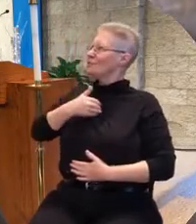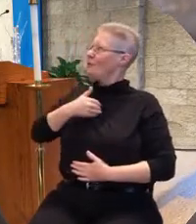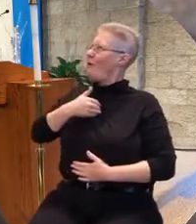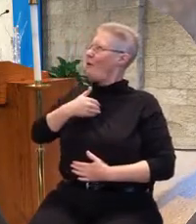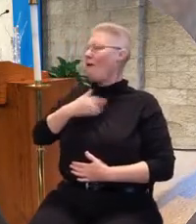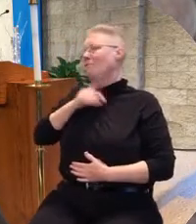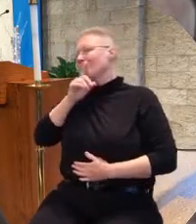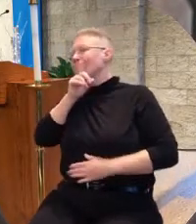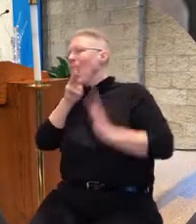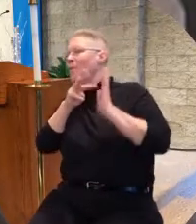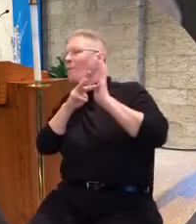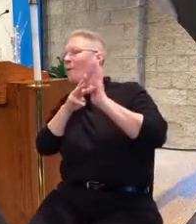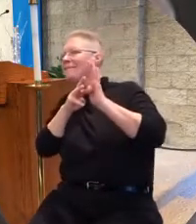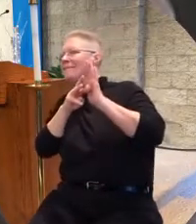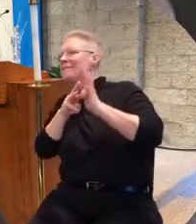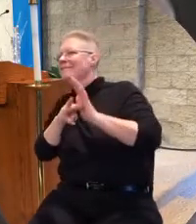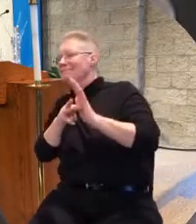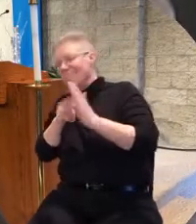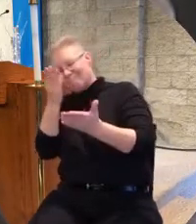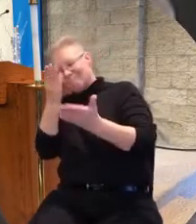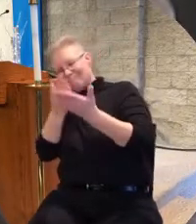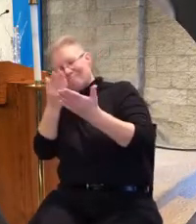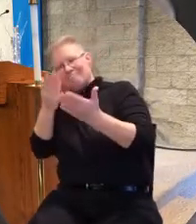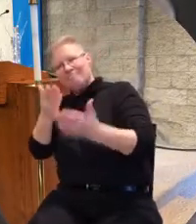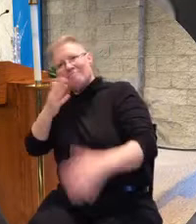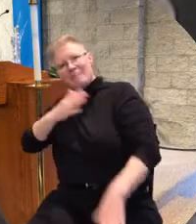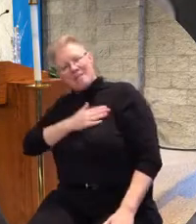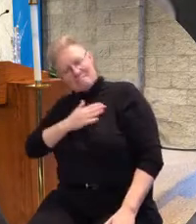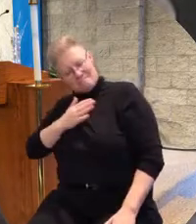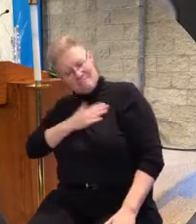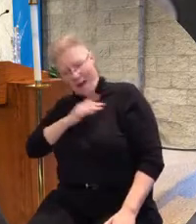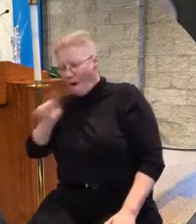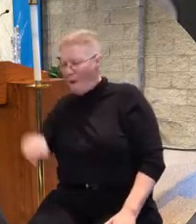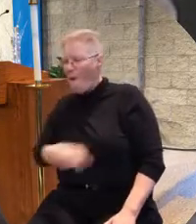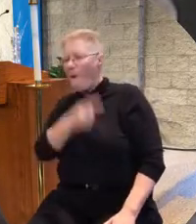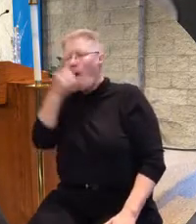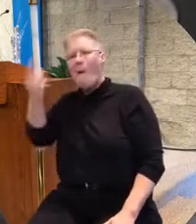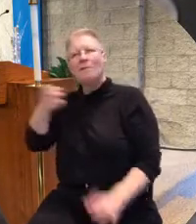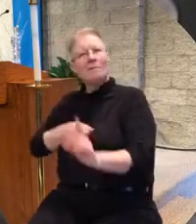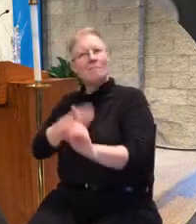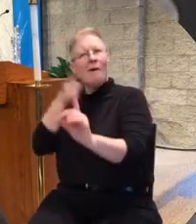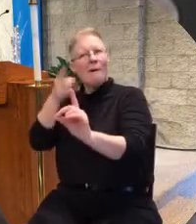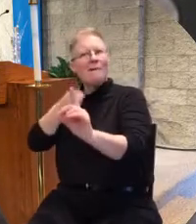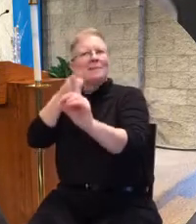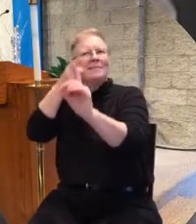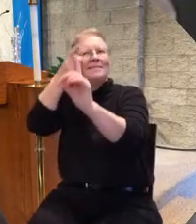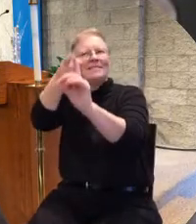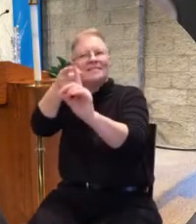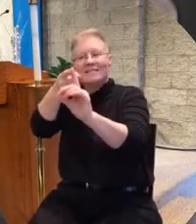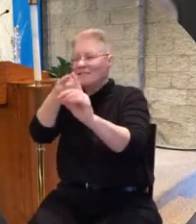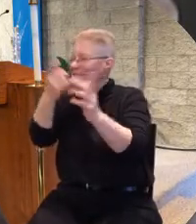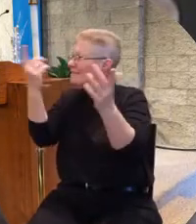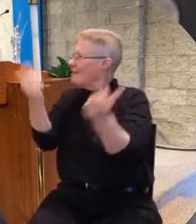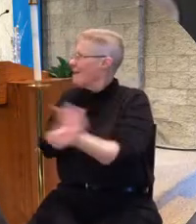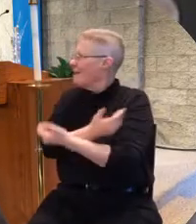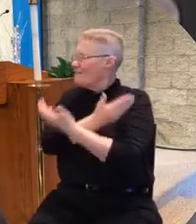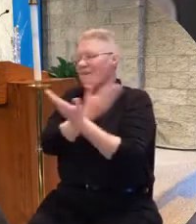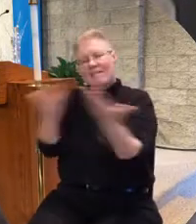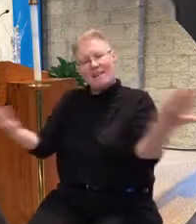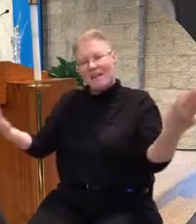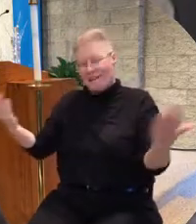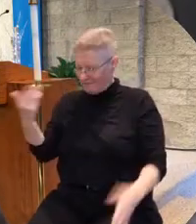is a witness to my holy purpose, to all that